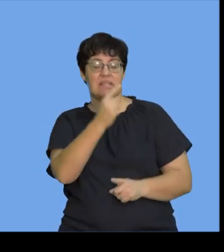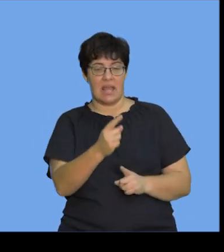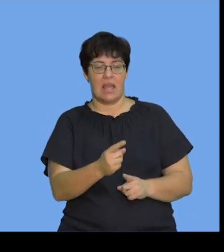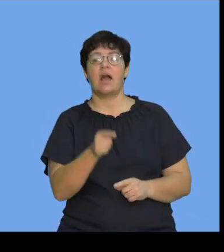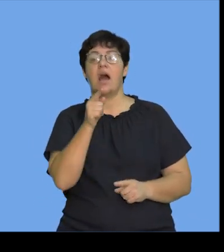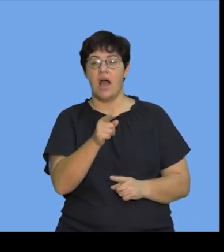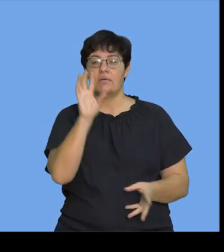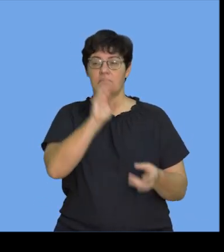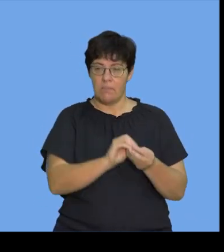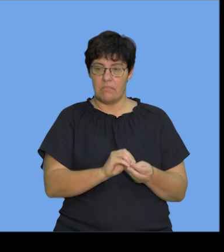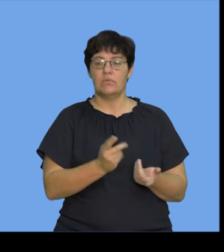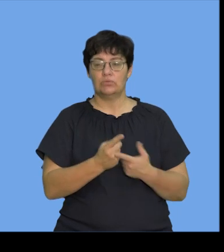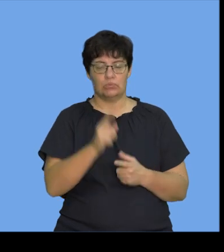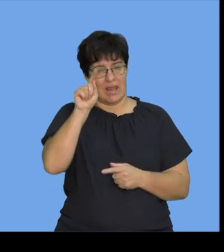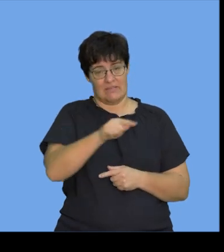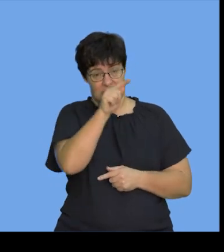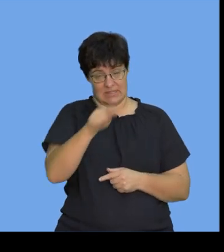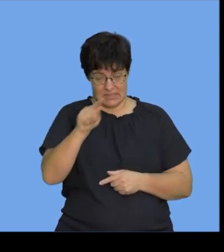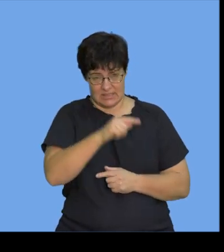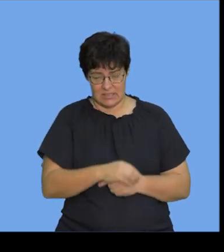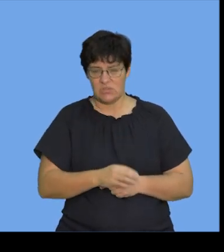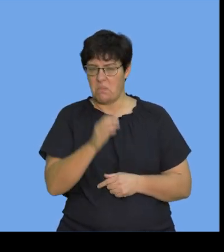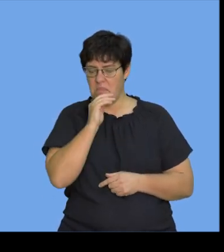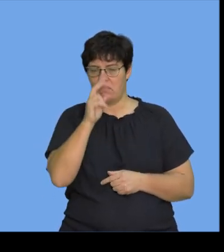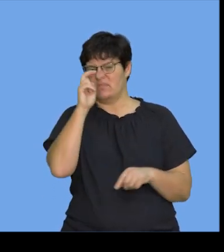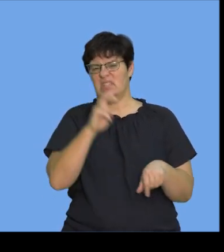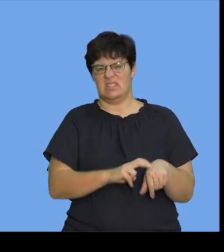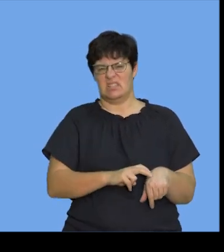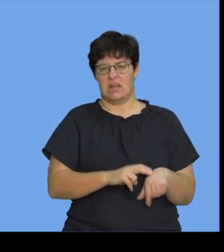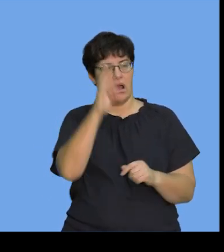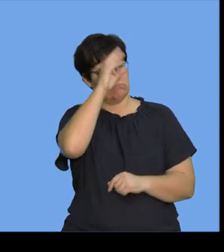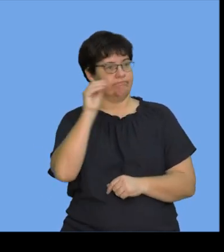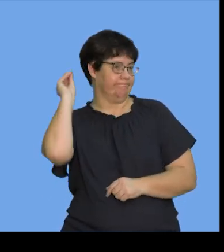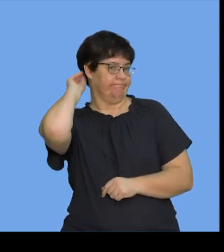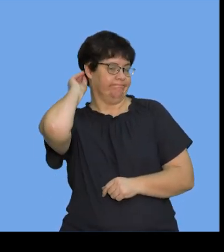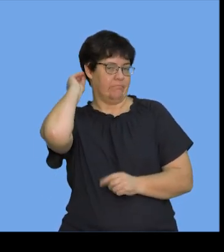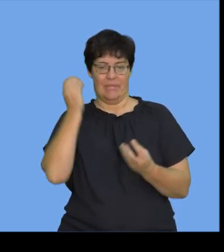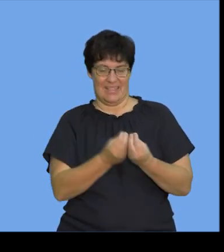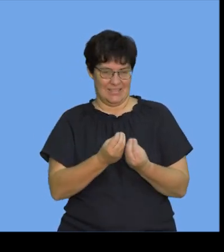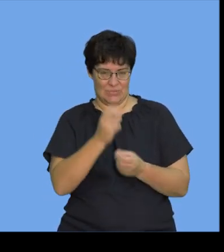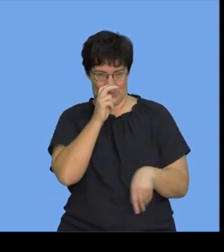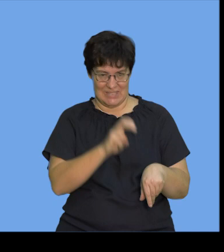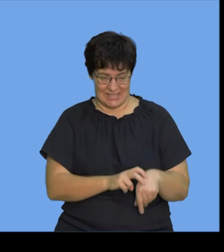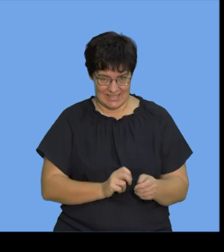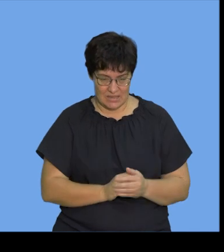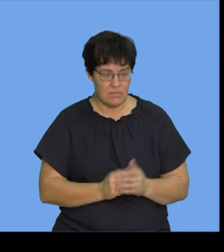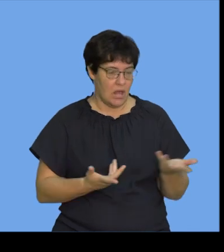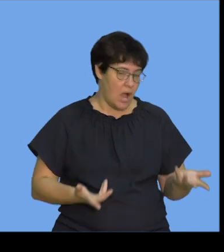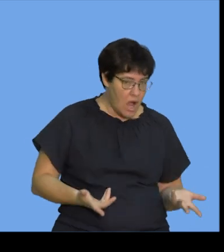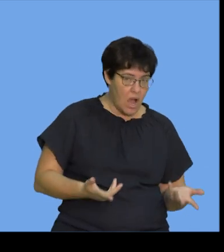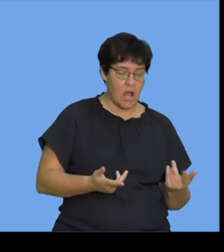the sum to infinity. So you don't need to then have to memorize certain things that will then tell you whether